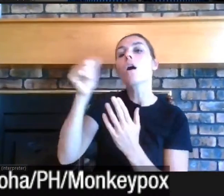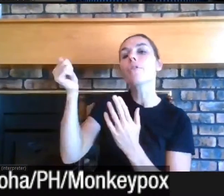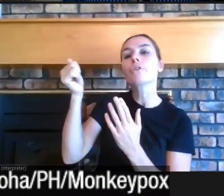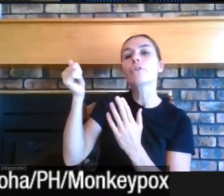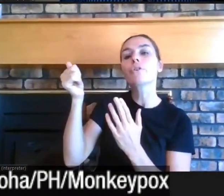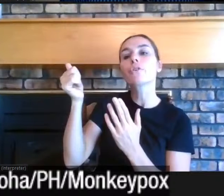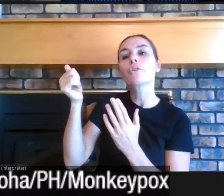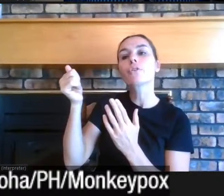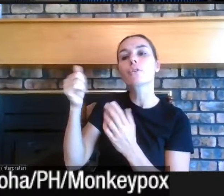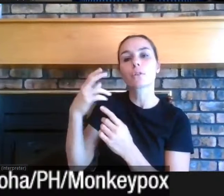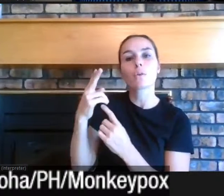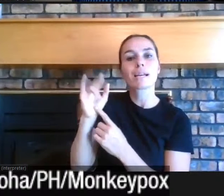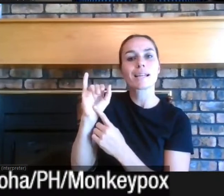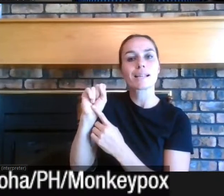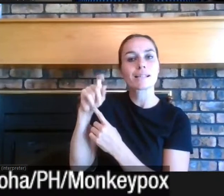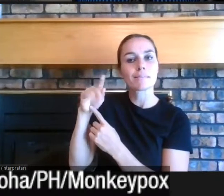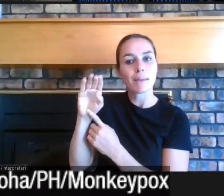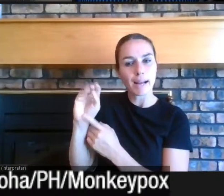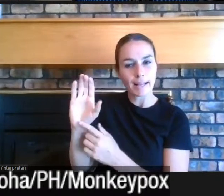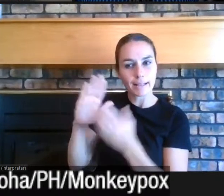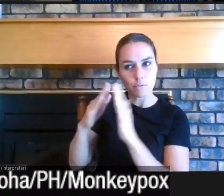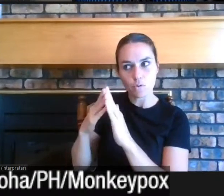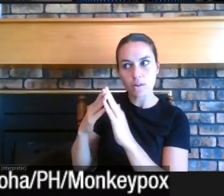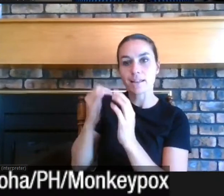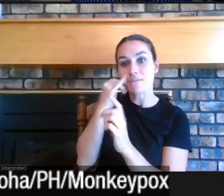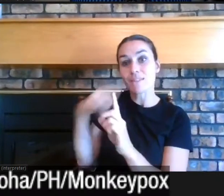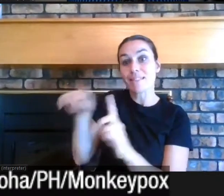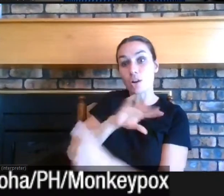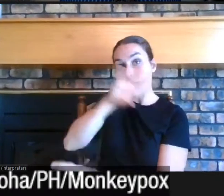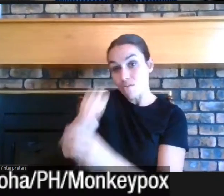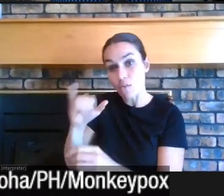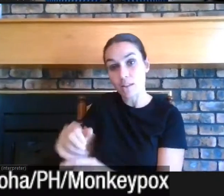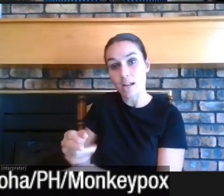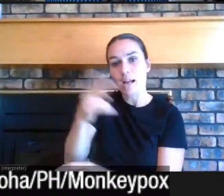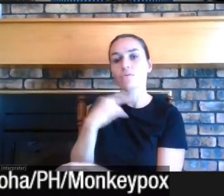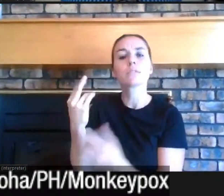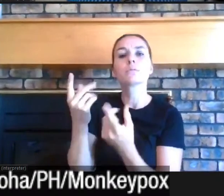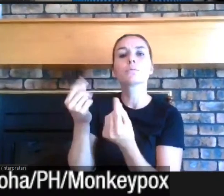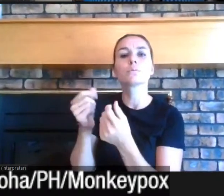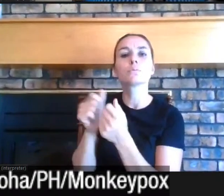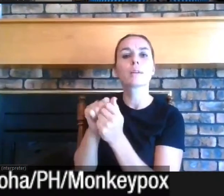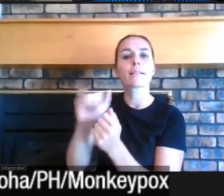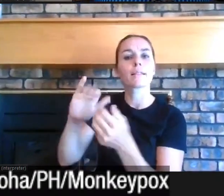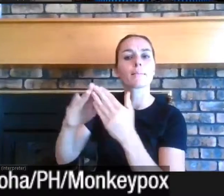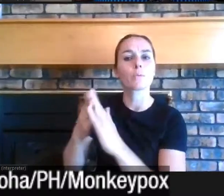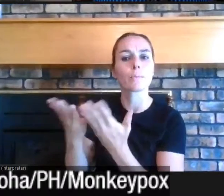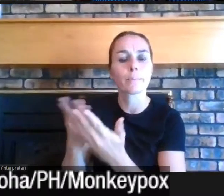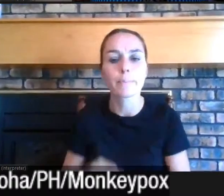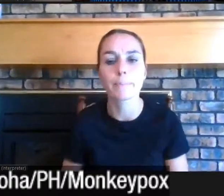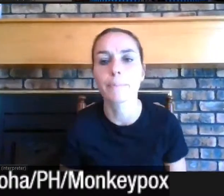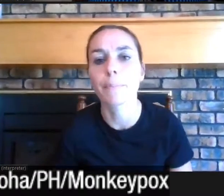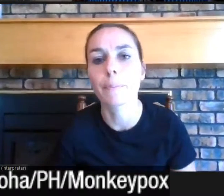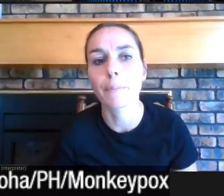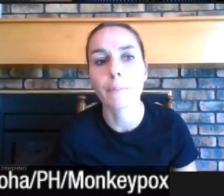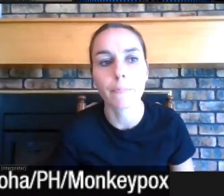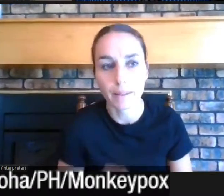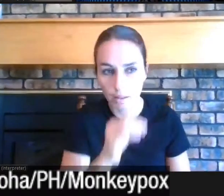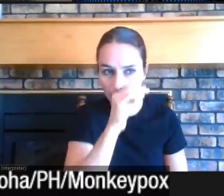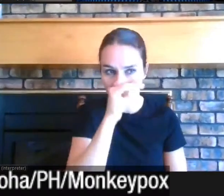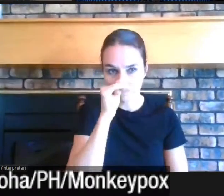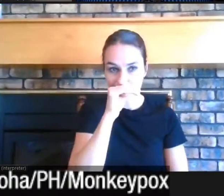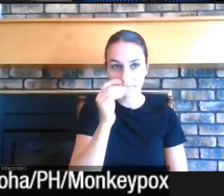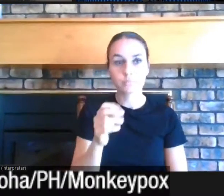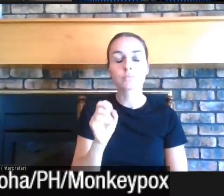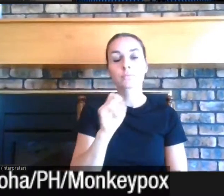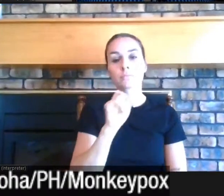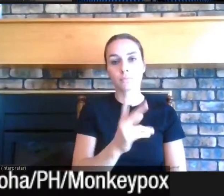members of the Hispanic community engaged in high-risk behaviors? Thank you for that. I think, one thing we've done